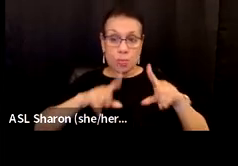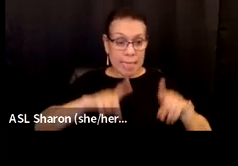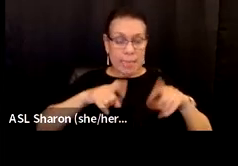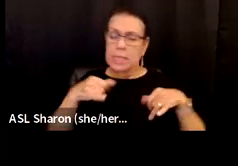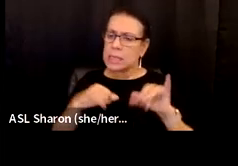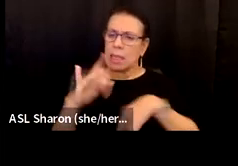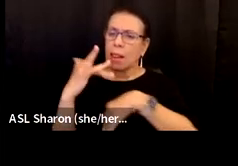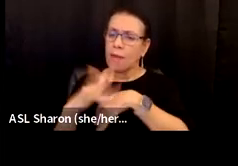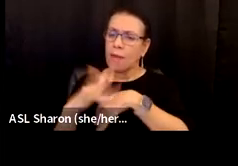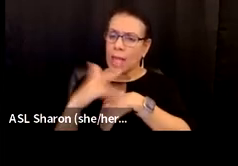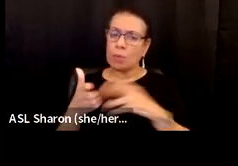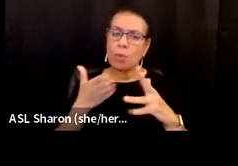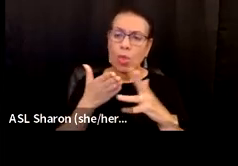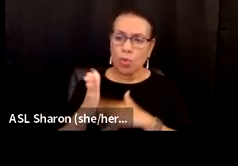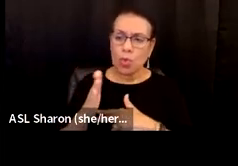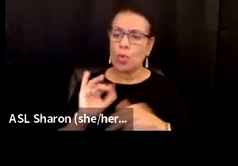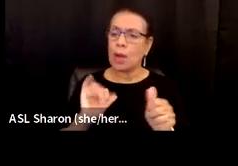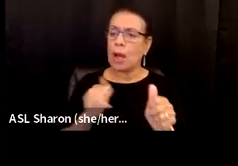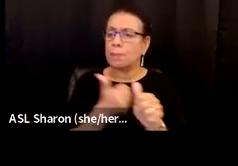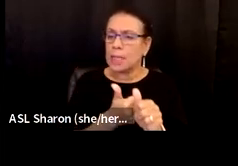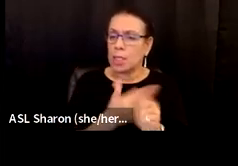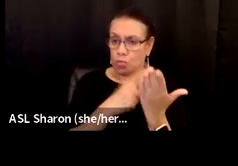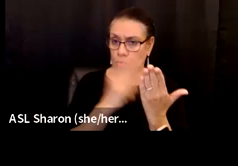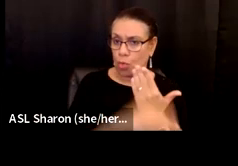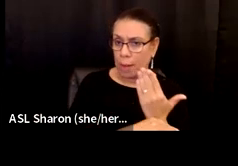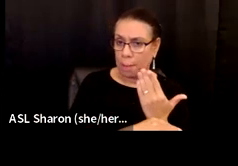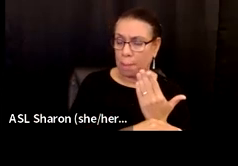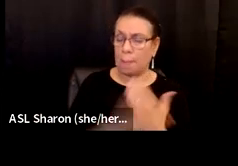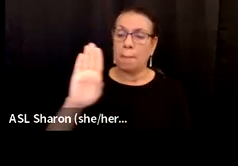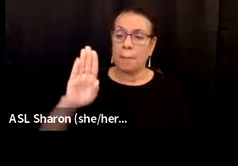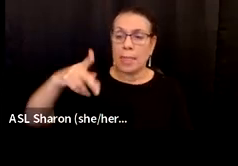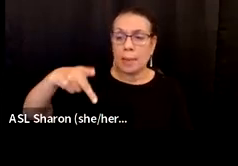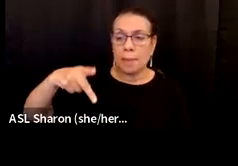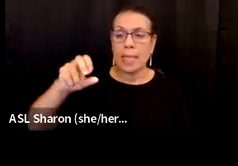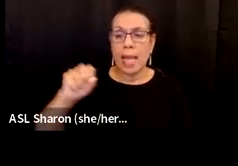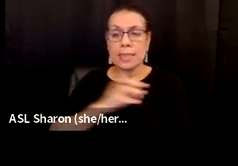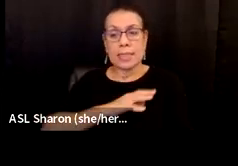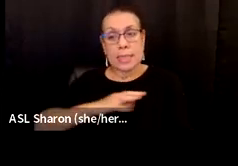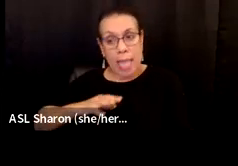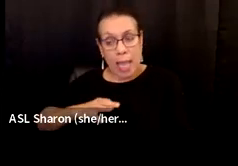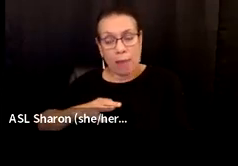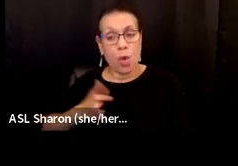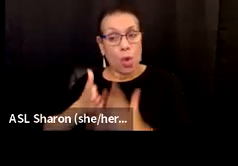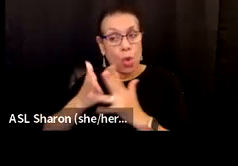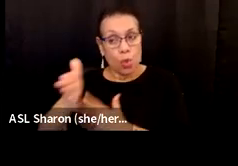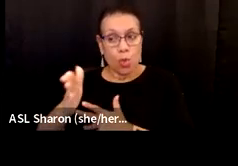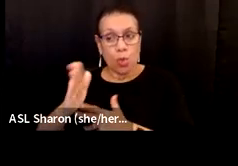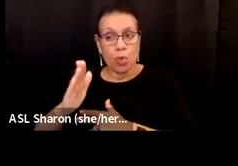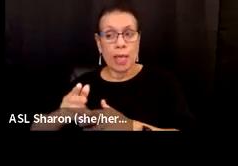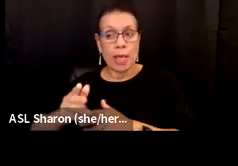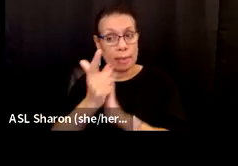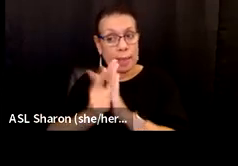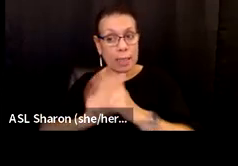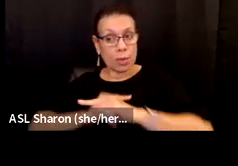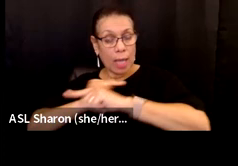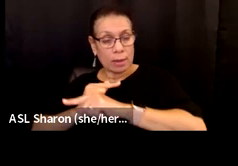available through the updated program bps staff and students through their legal guardians would be able from the